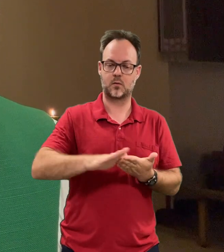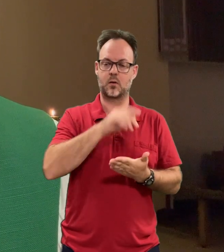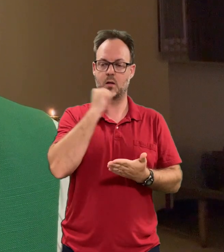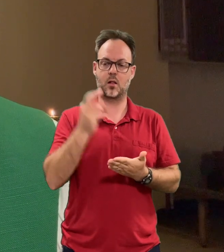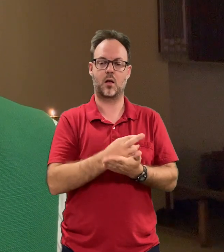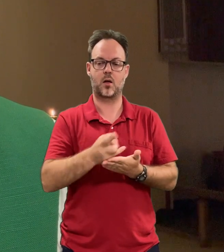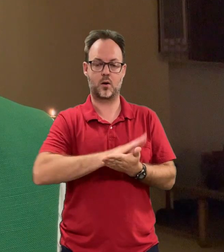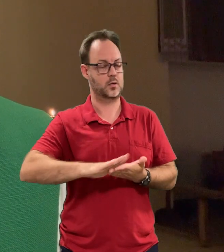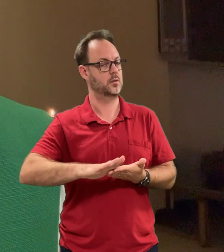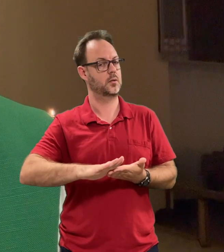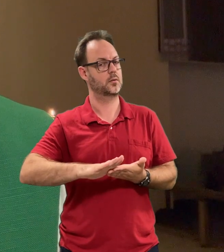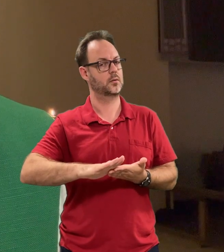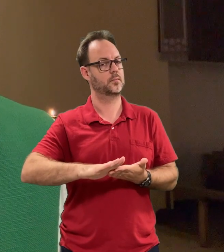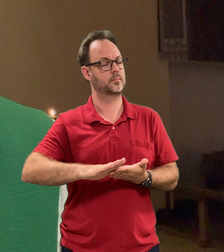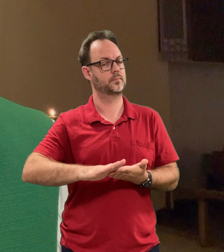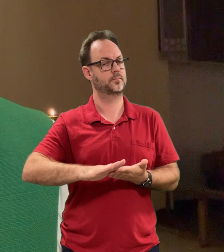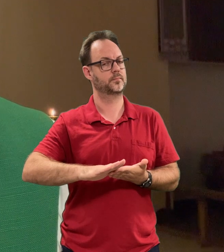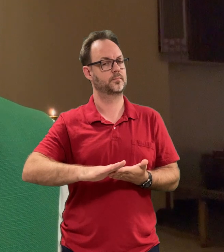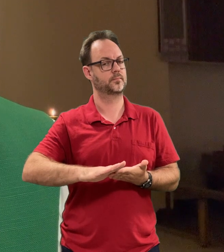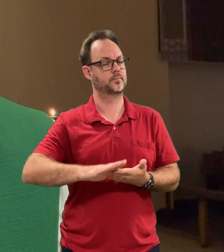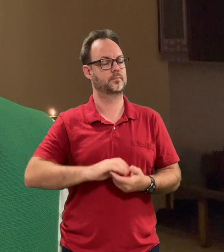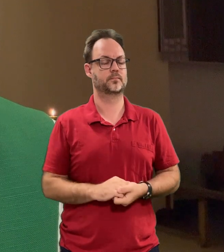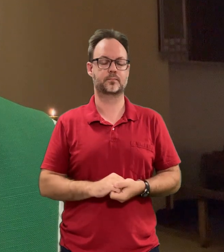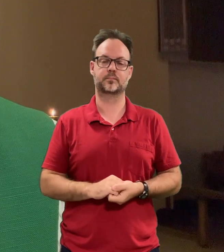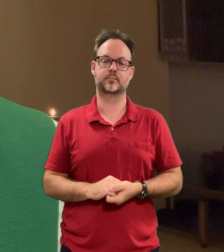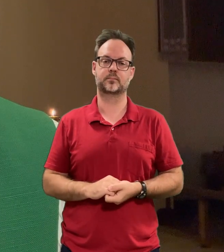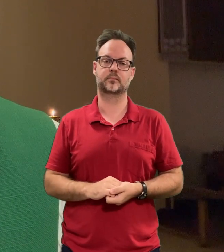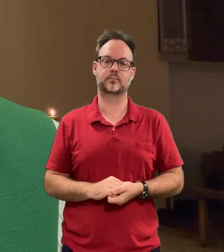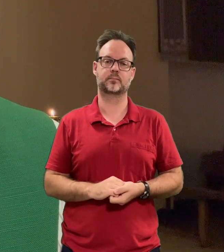and cleanse us from all unrighteousness.